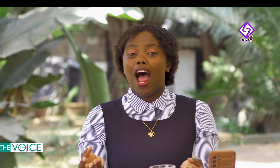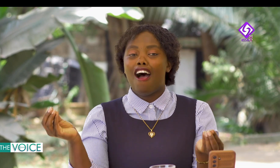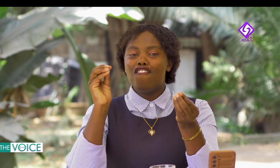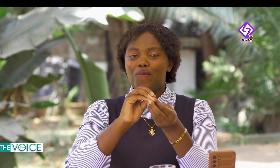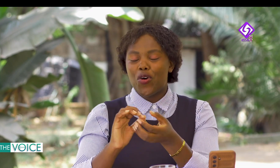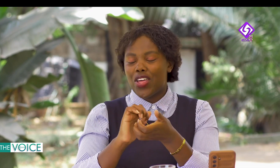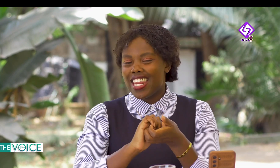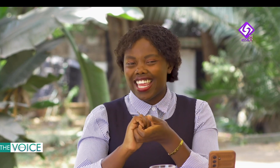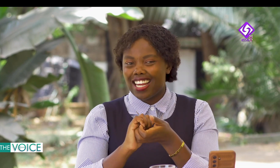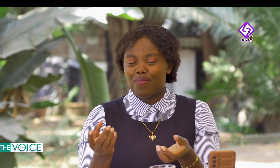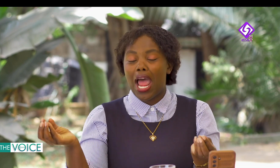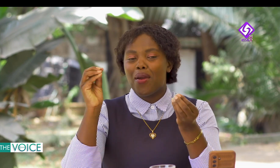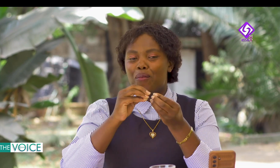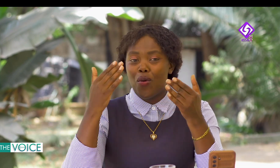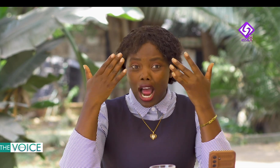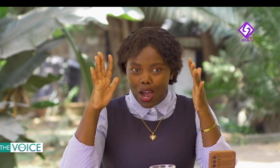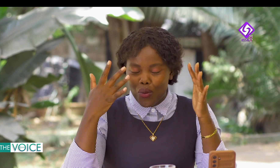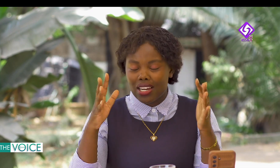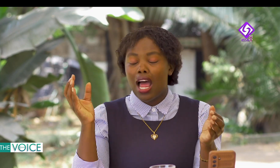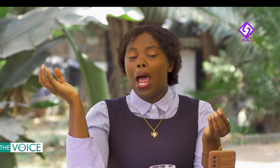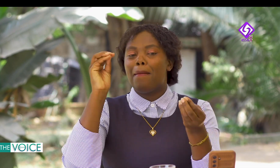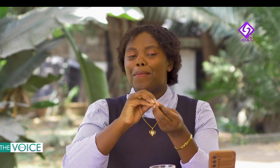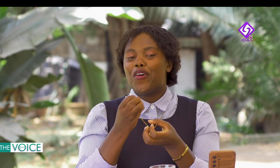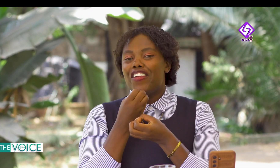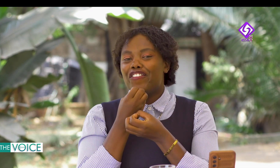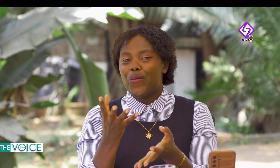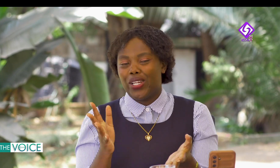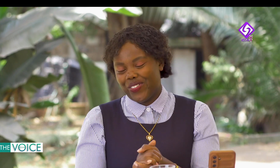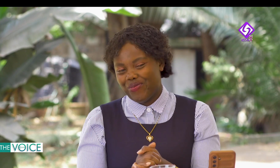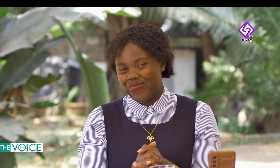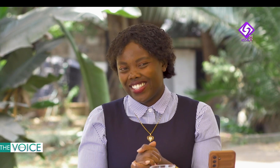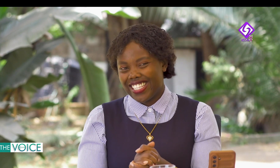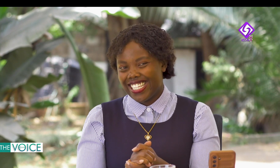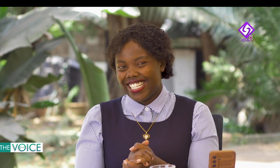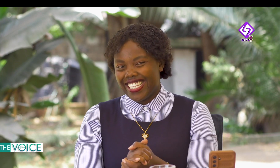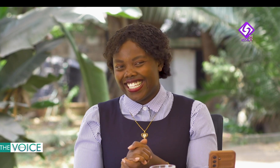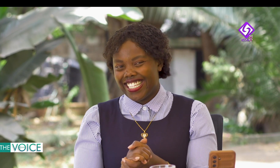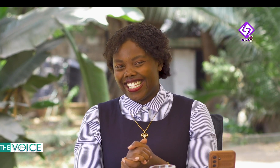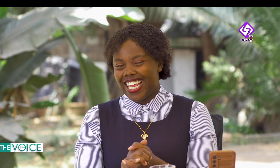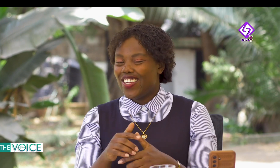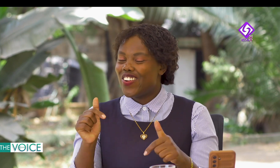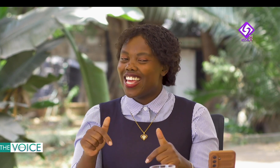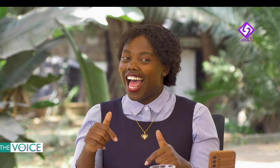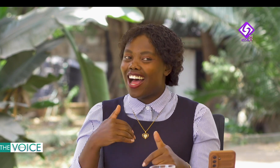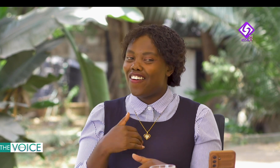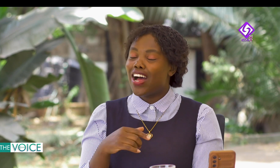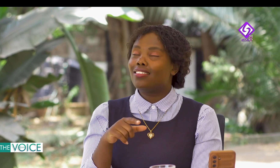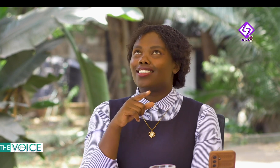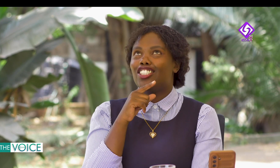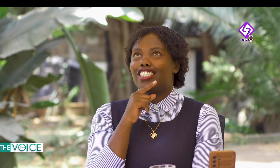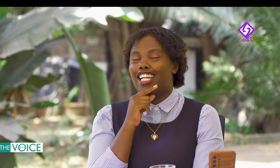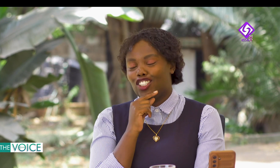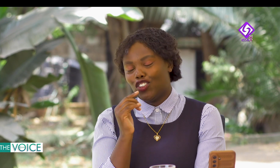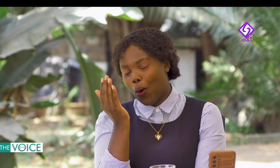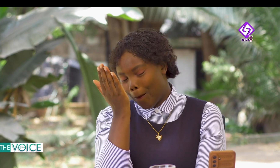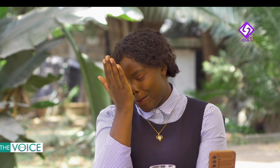as share. And anytime we have any show, you are notified. So